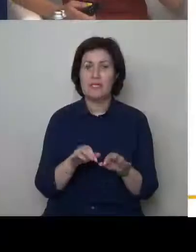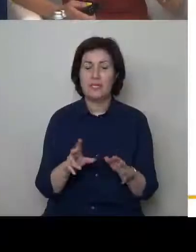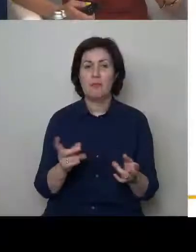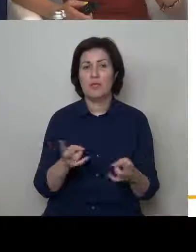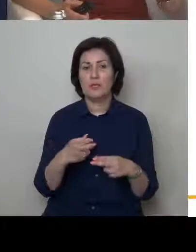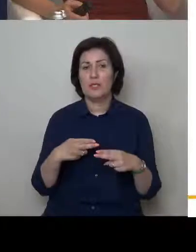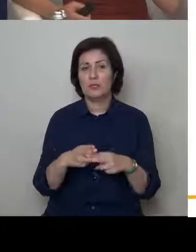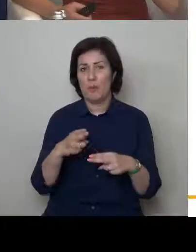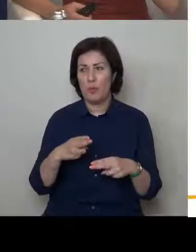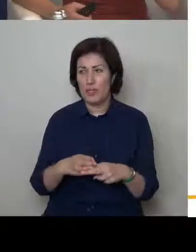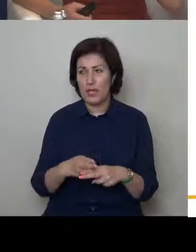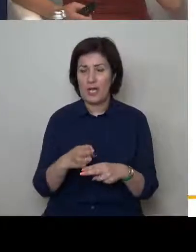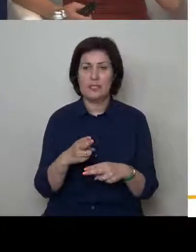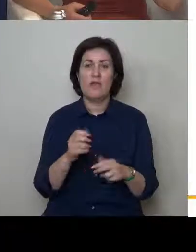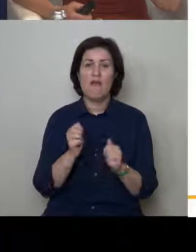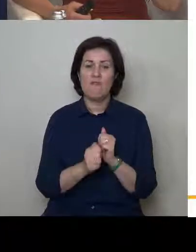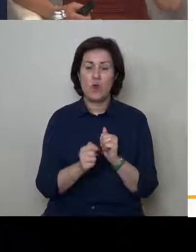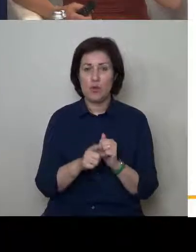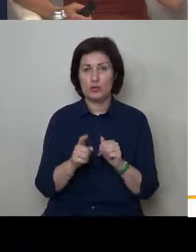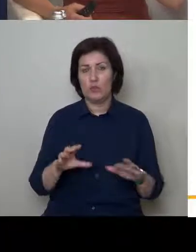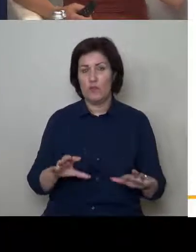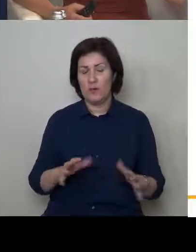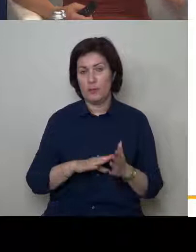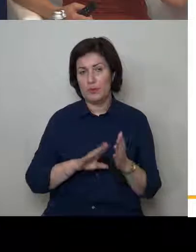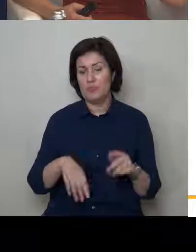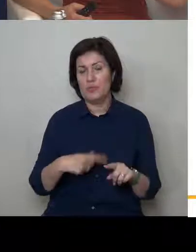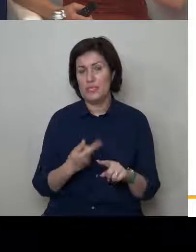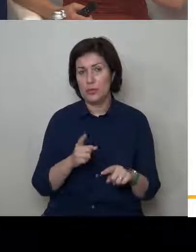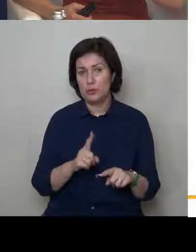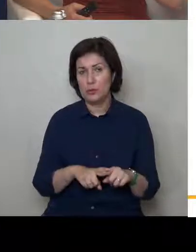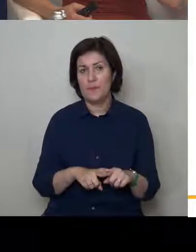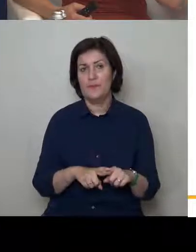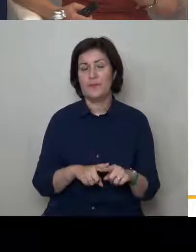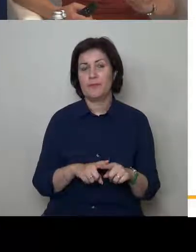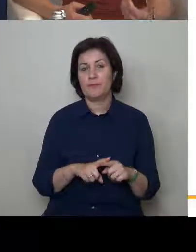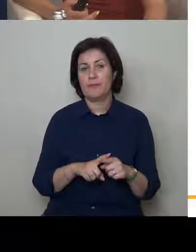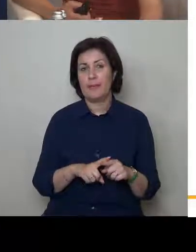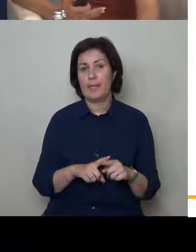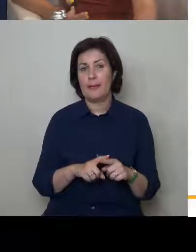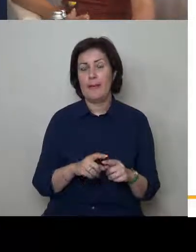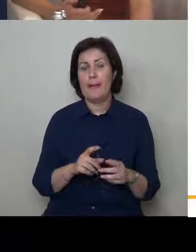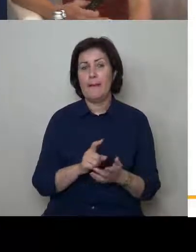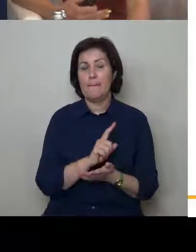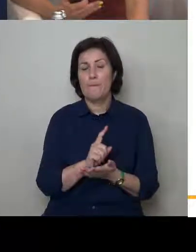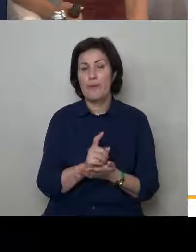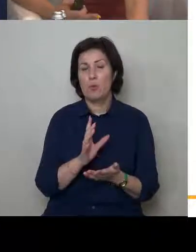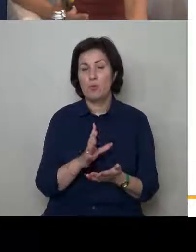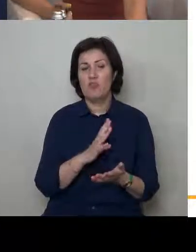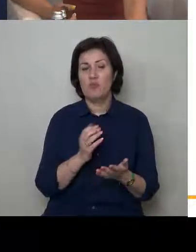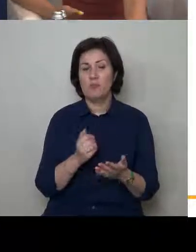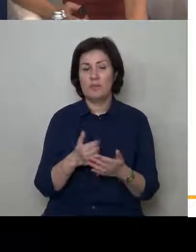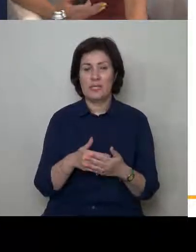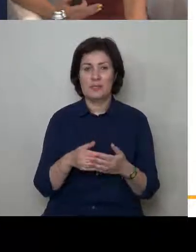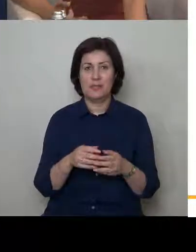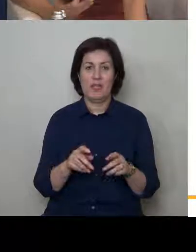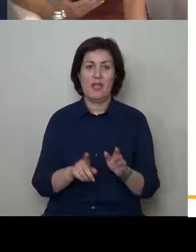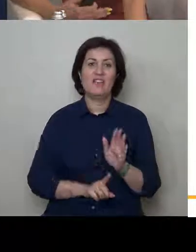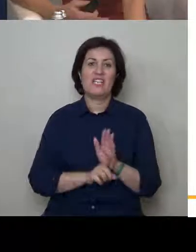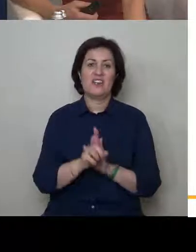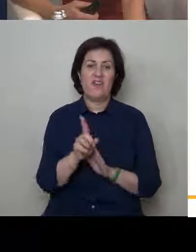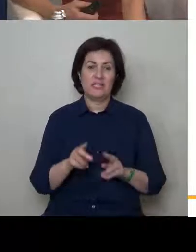they're told that such actions have to be prevented in any kind of situation,